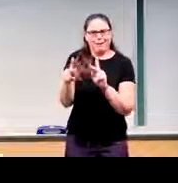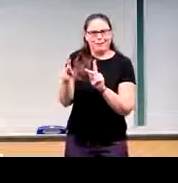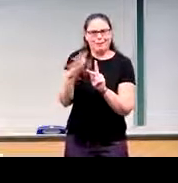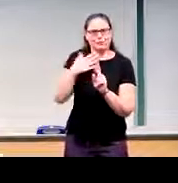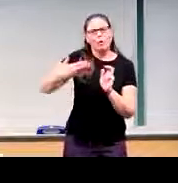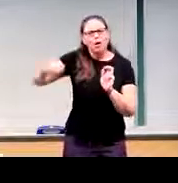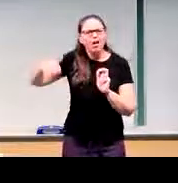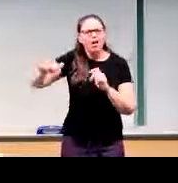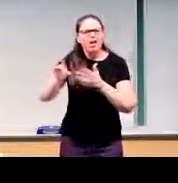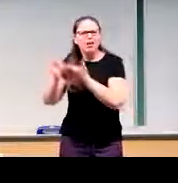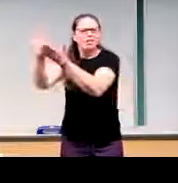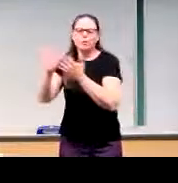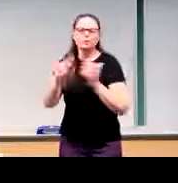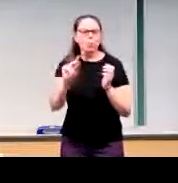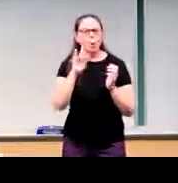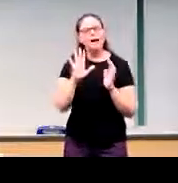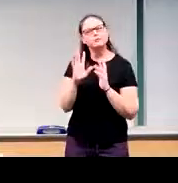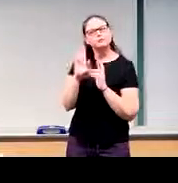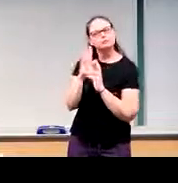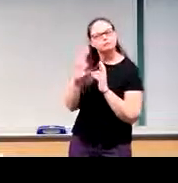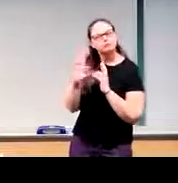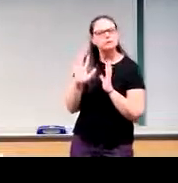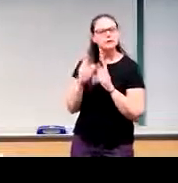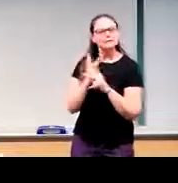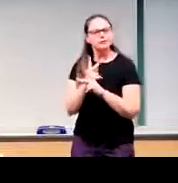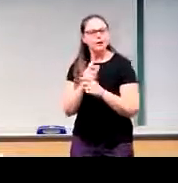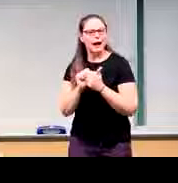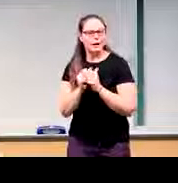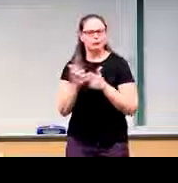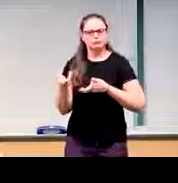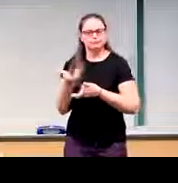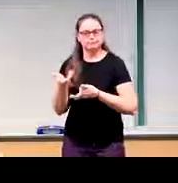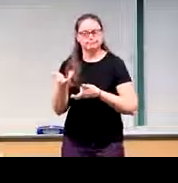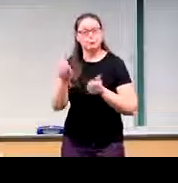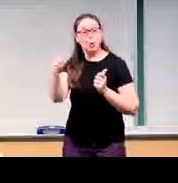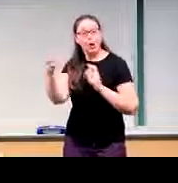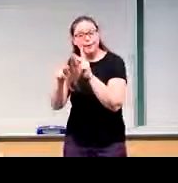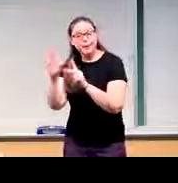group. They want to make sure that those other members continue to